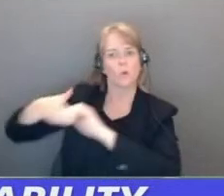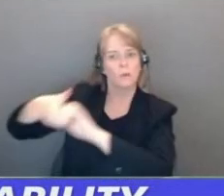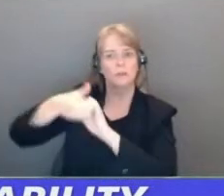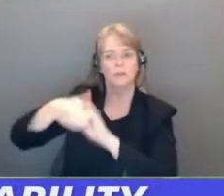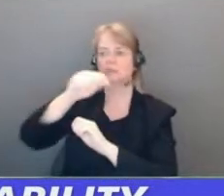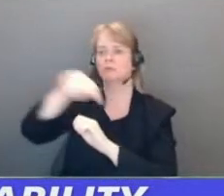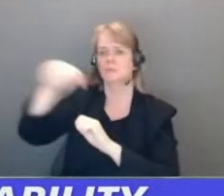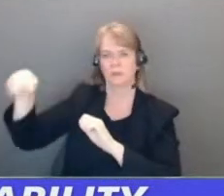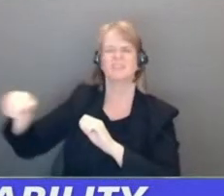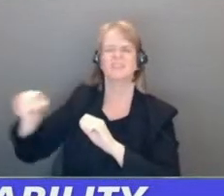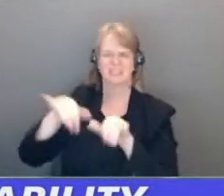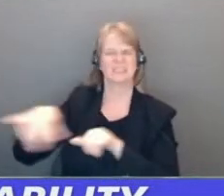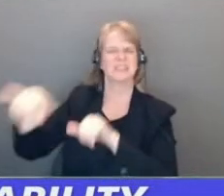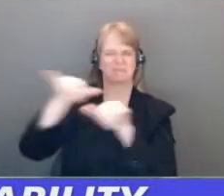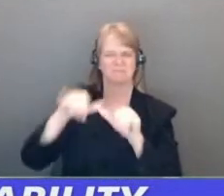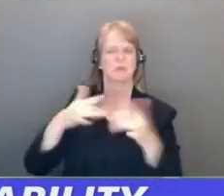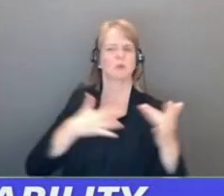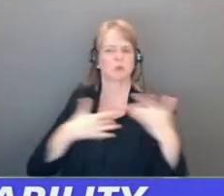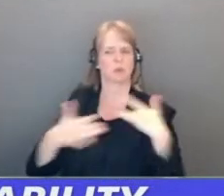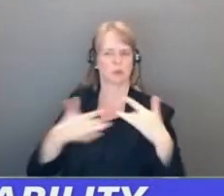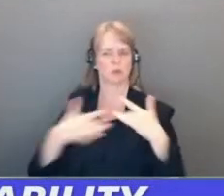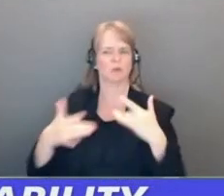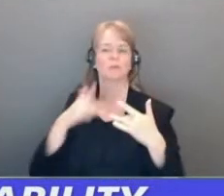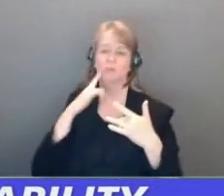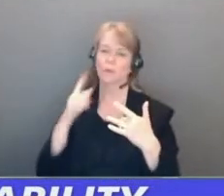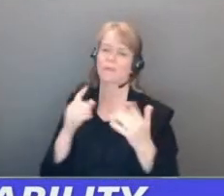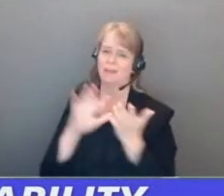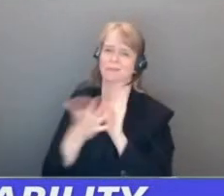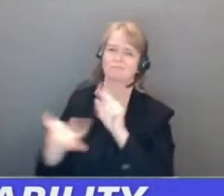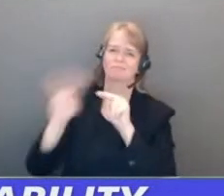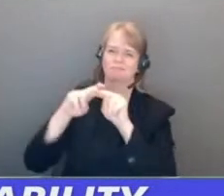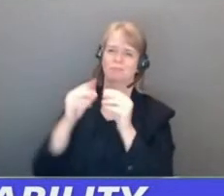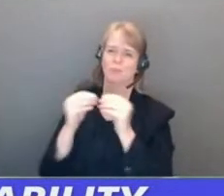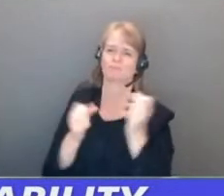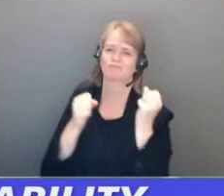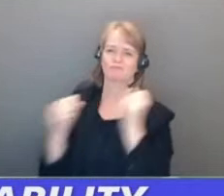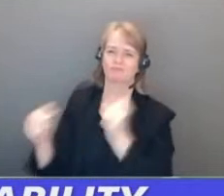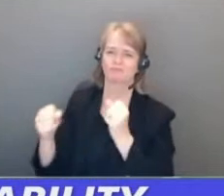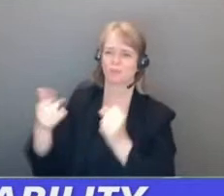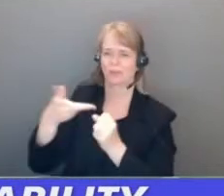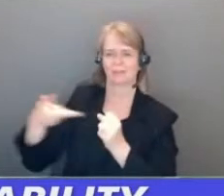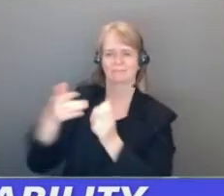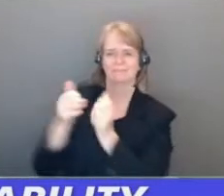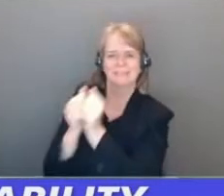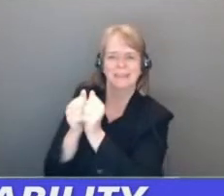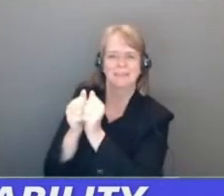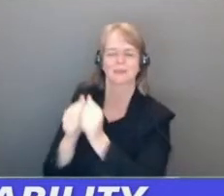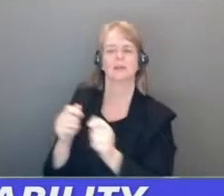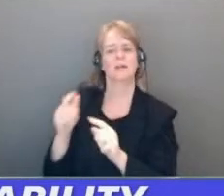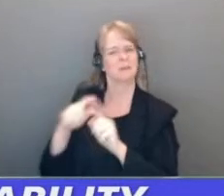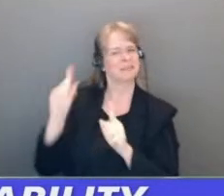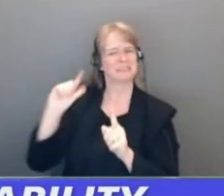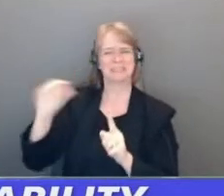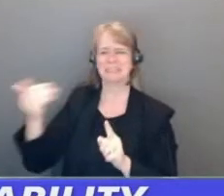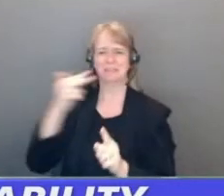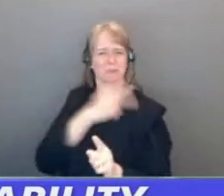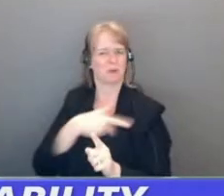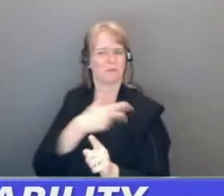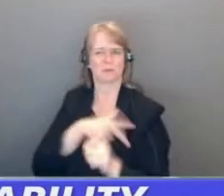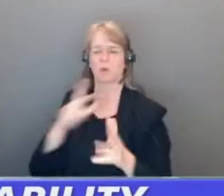But the province seems determined to move forward with very little consultation in a bit of a